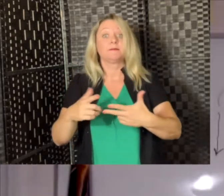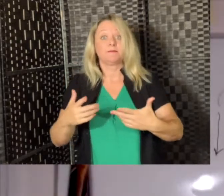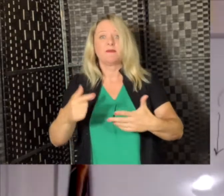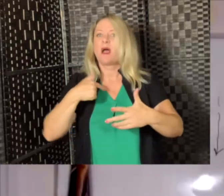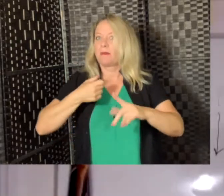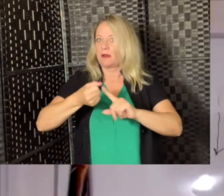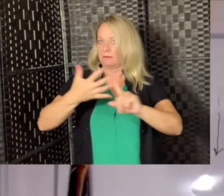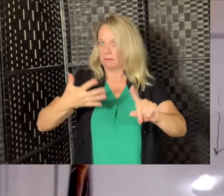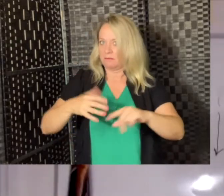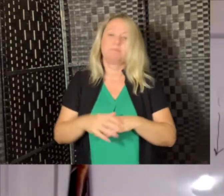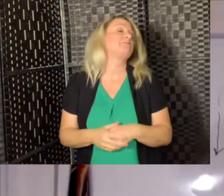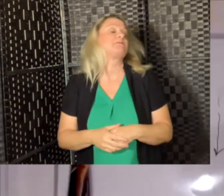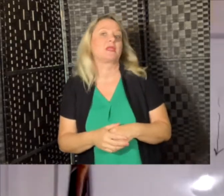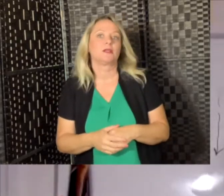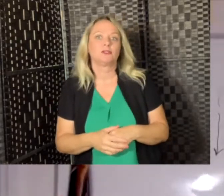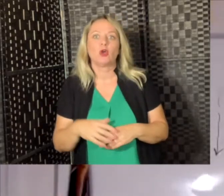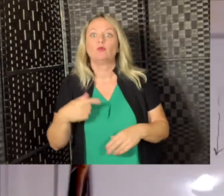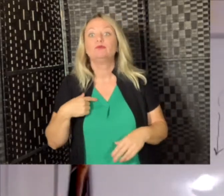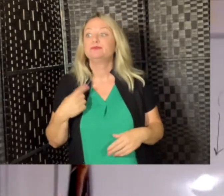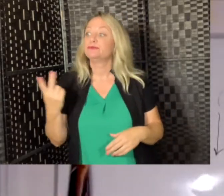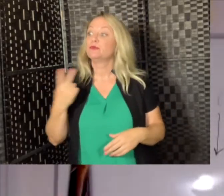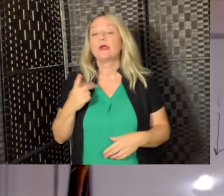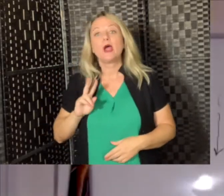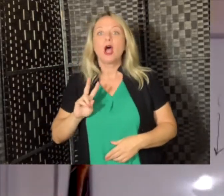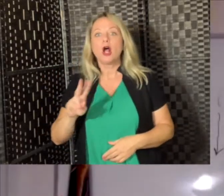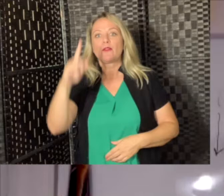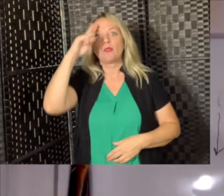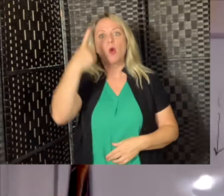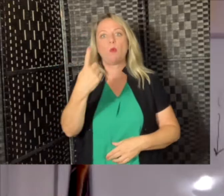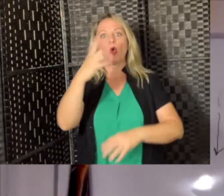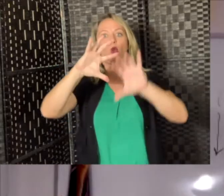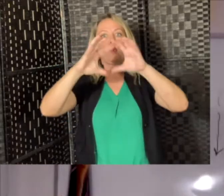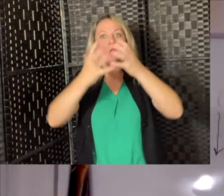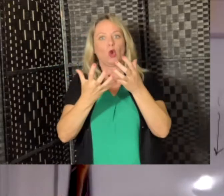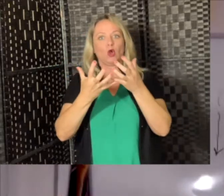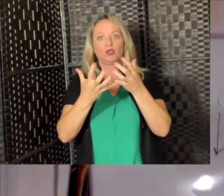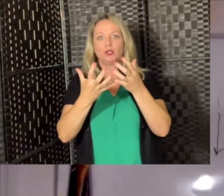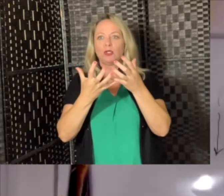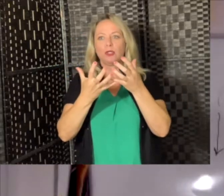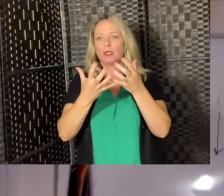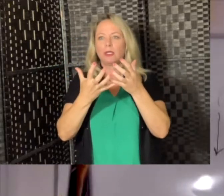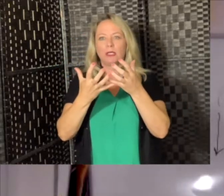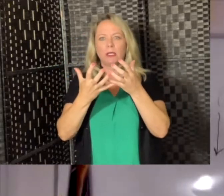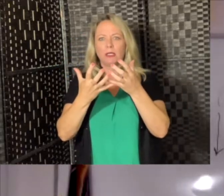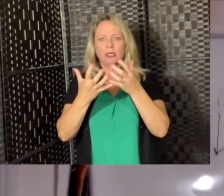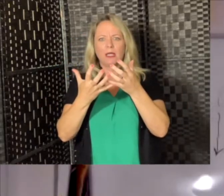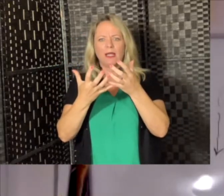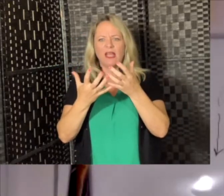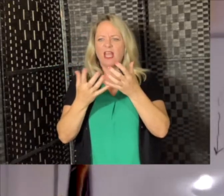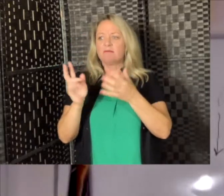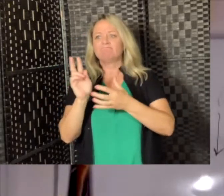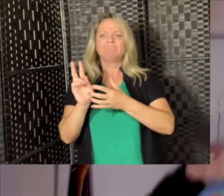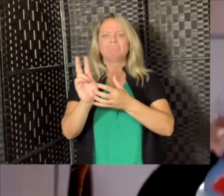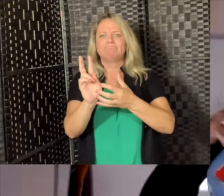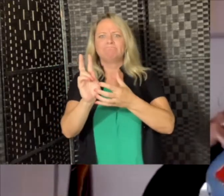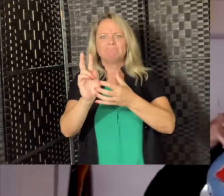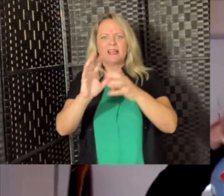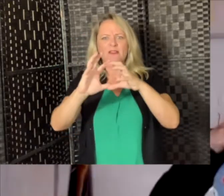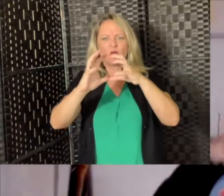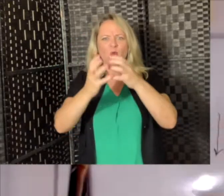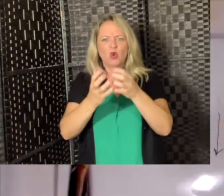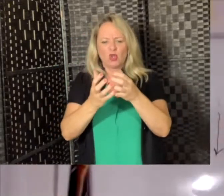it was one world. Now the worlds shrink and it's smaller. And then it's even